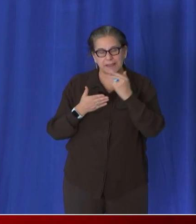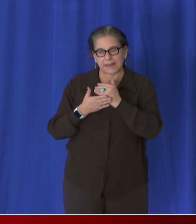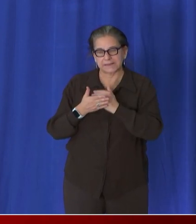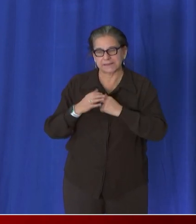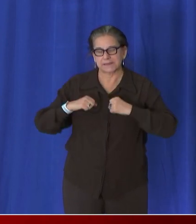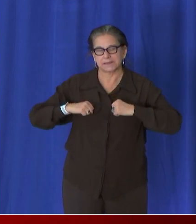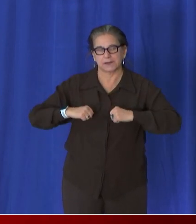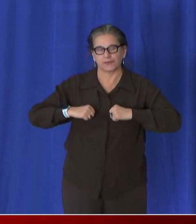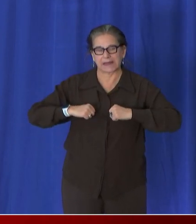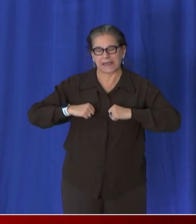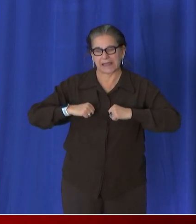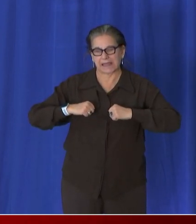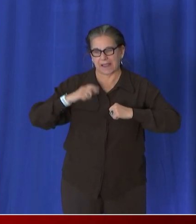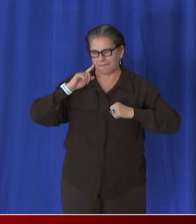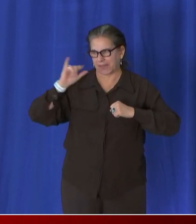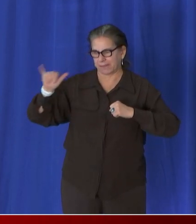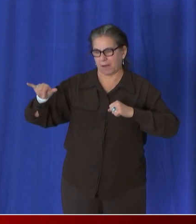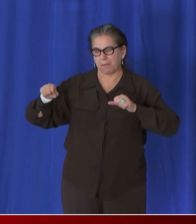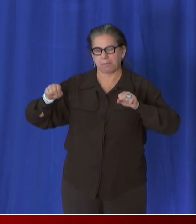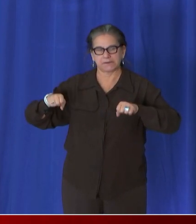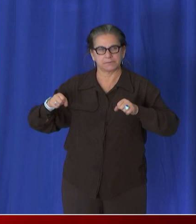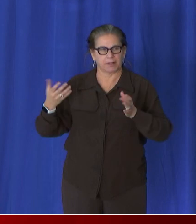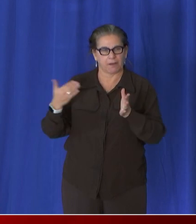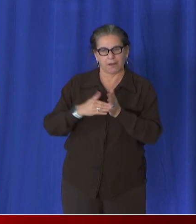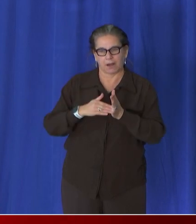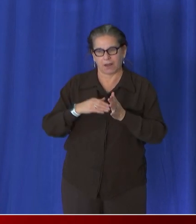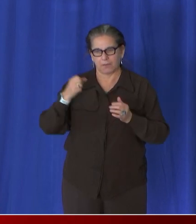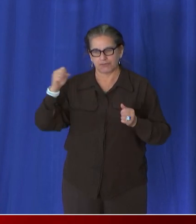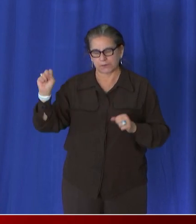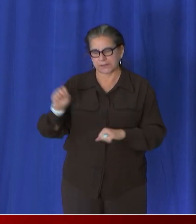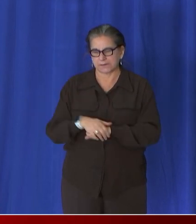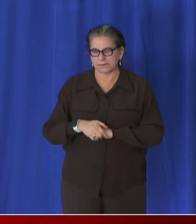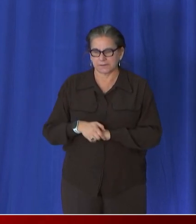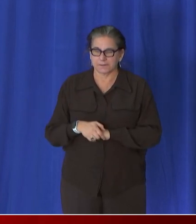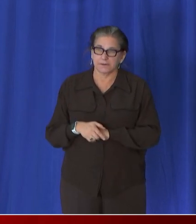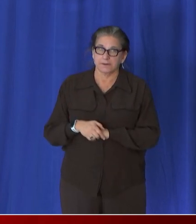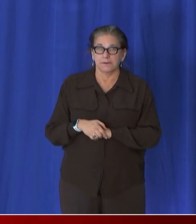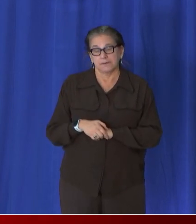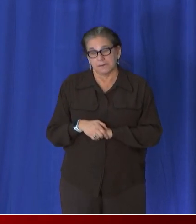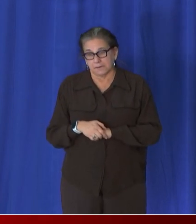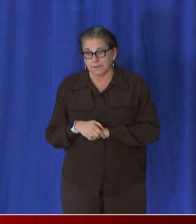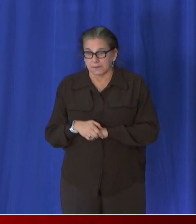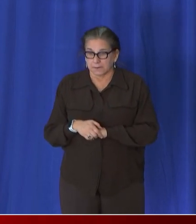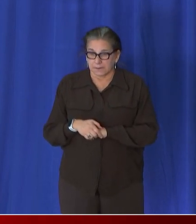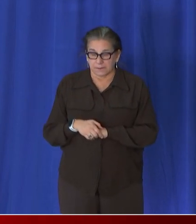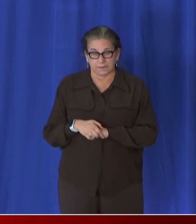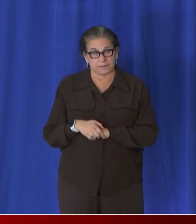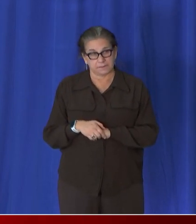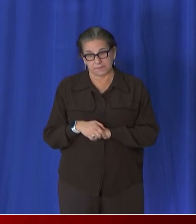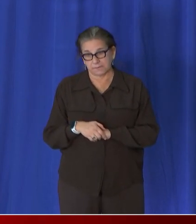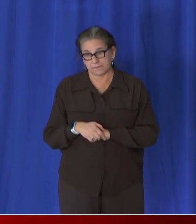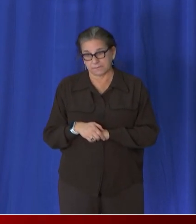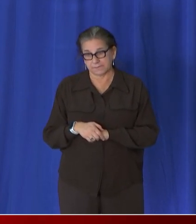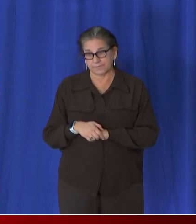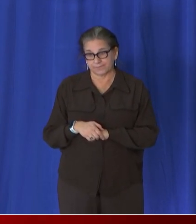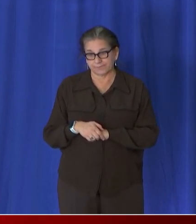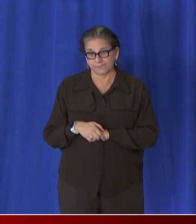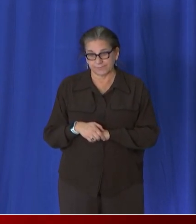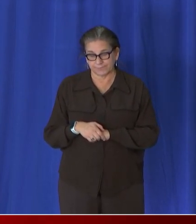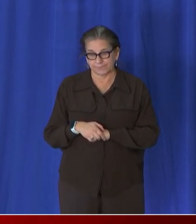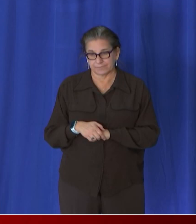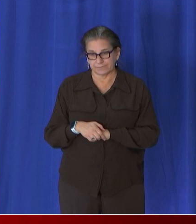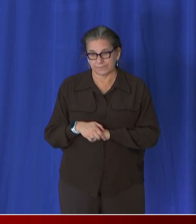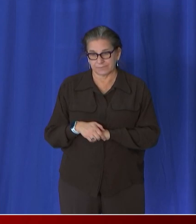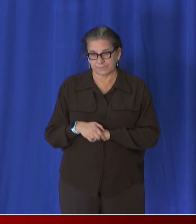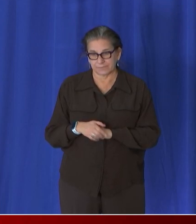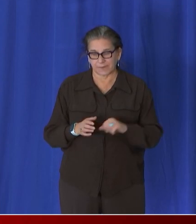a high-profile anniversary or national occurrence, and that is certainly in the list. MPD has